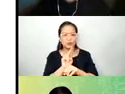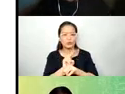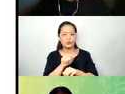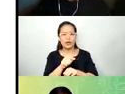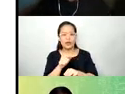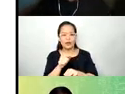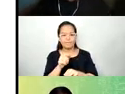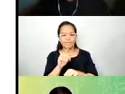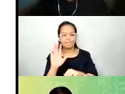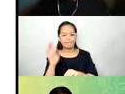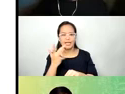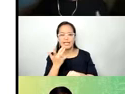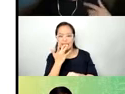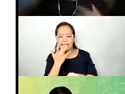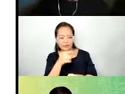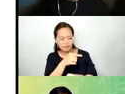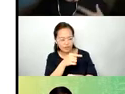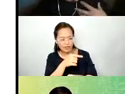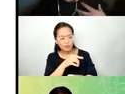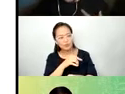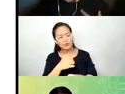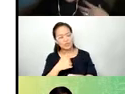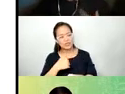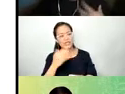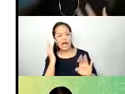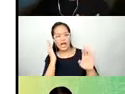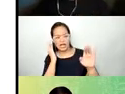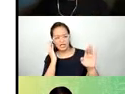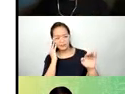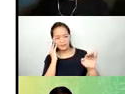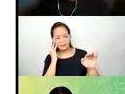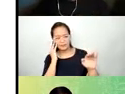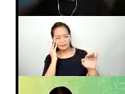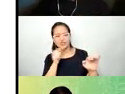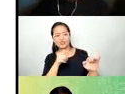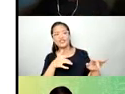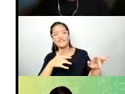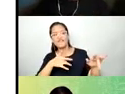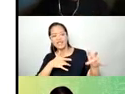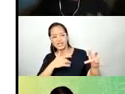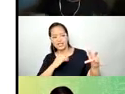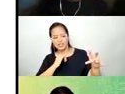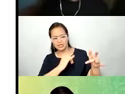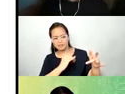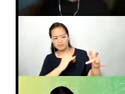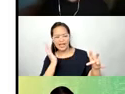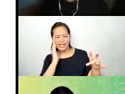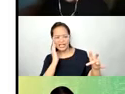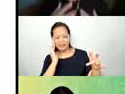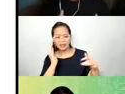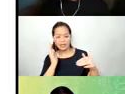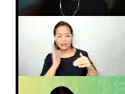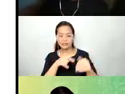feeling. And let's never shy to tell them that we feel with them. Otherwise, it's just empathy. It's